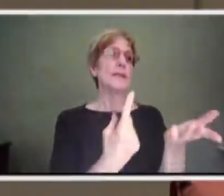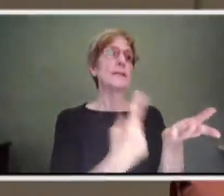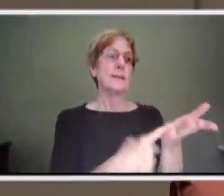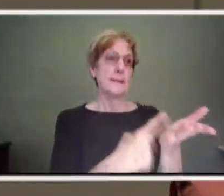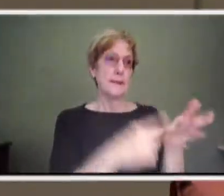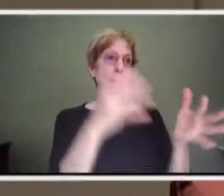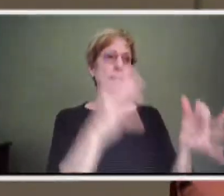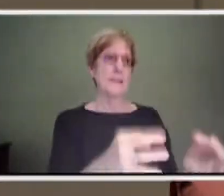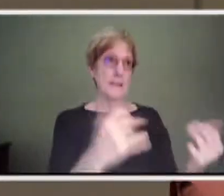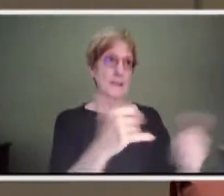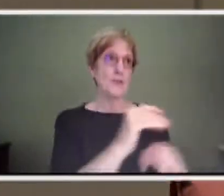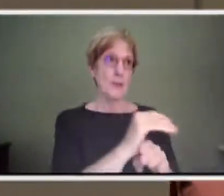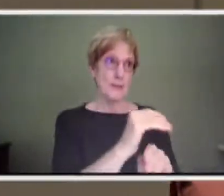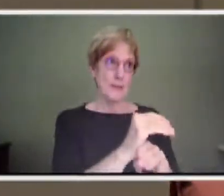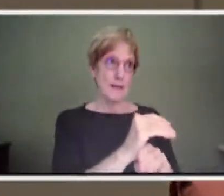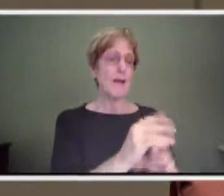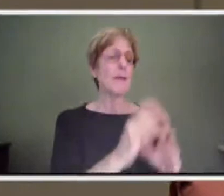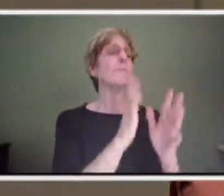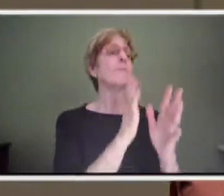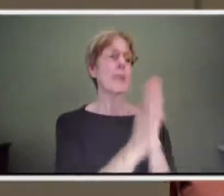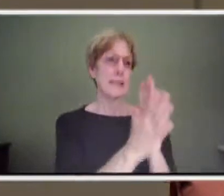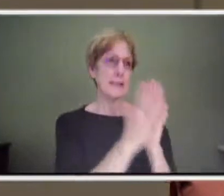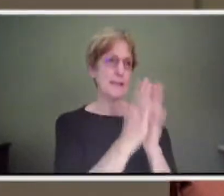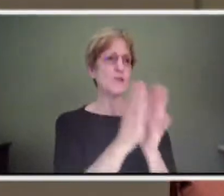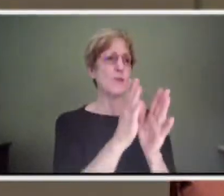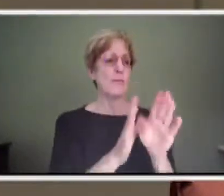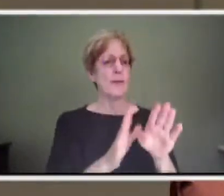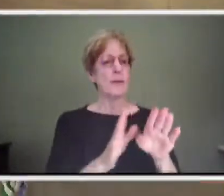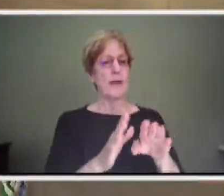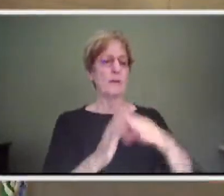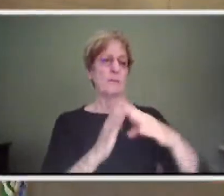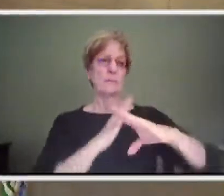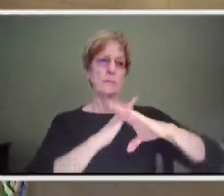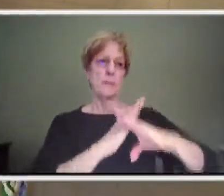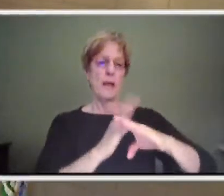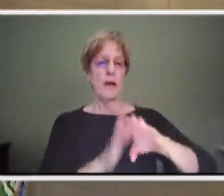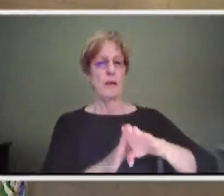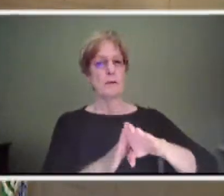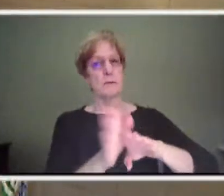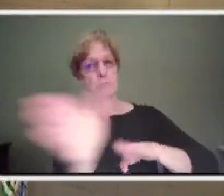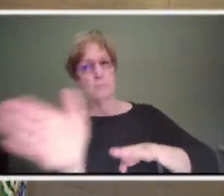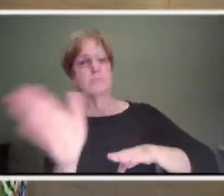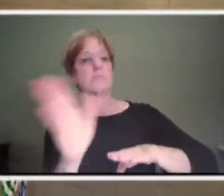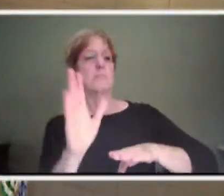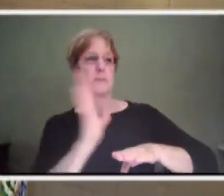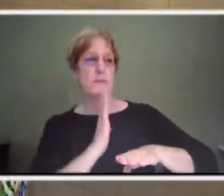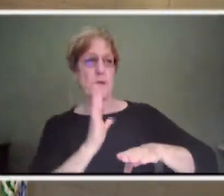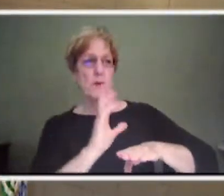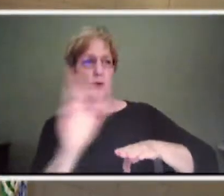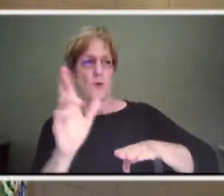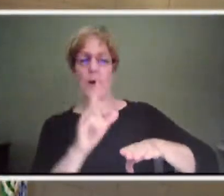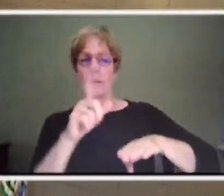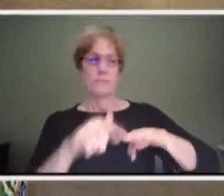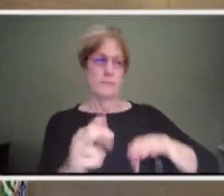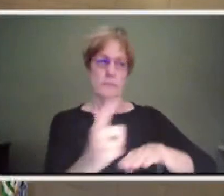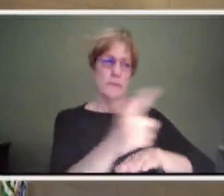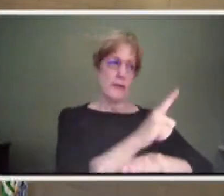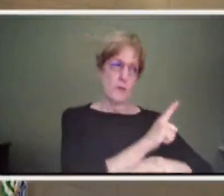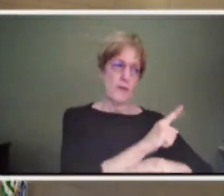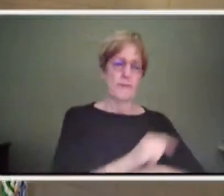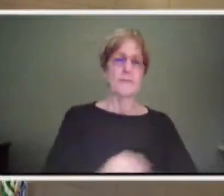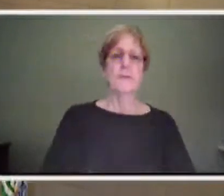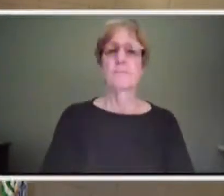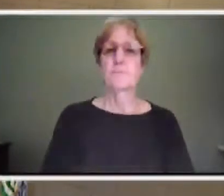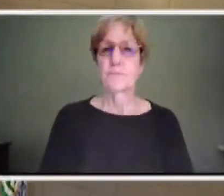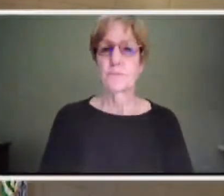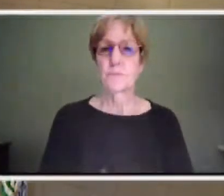traffic improvements that you're in favor of. All right. Okay? All right. Thank you. All right. Ms. Edgemere, holidays. Ms. Edgemere, did you have something else? I'm good.